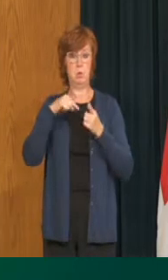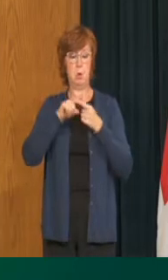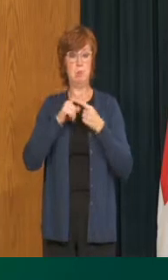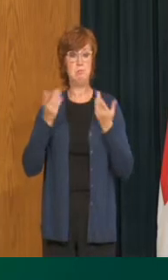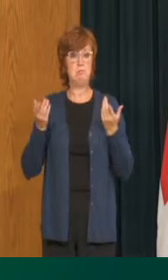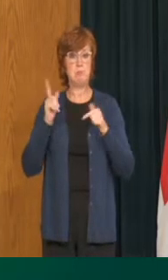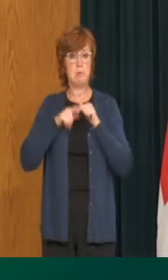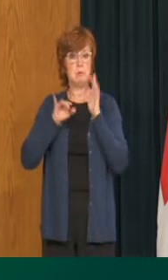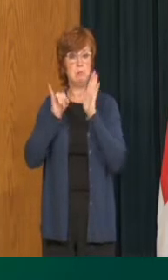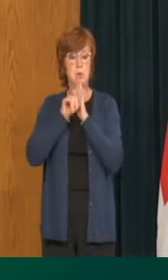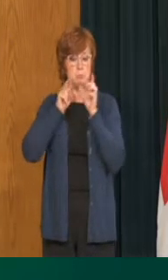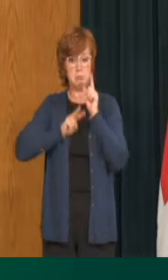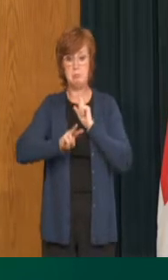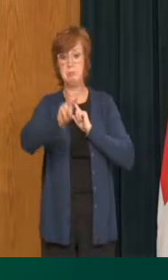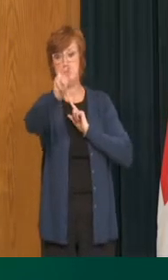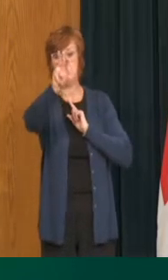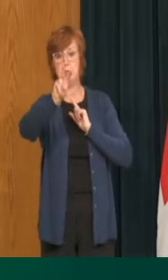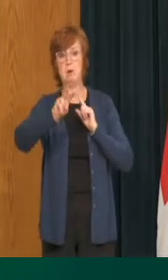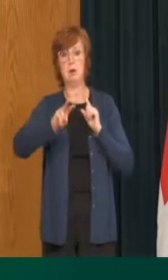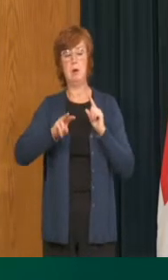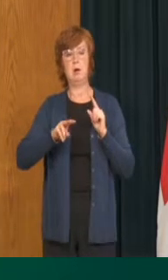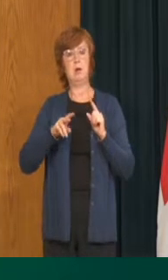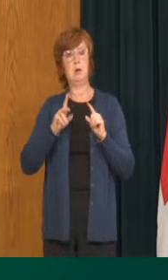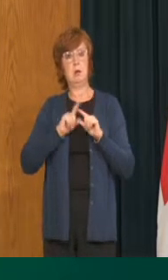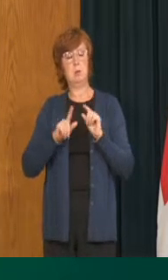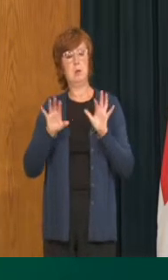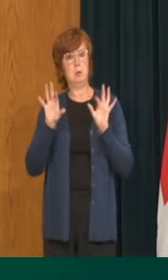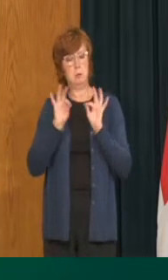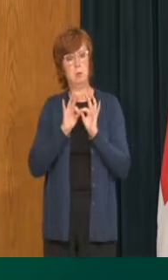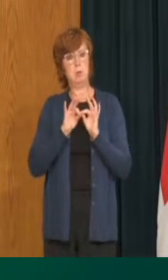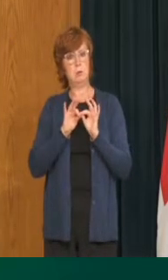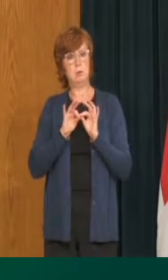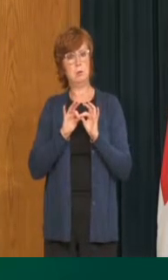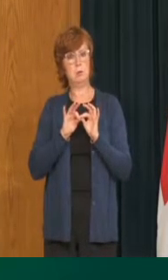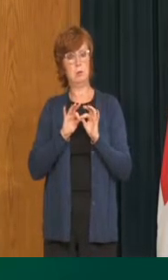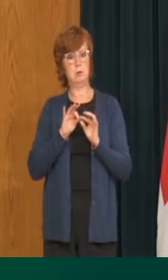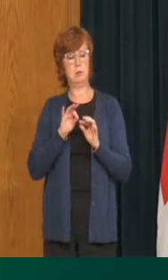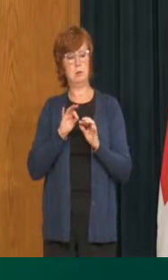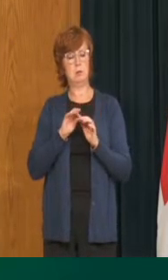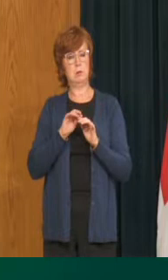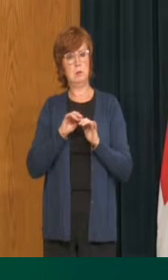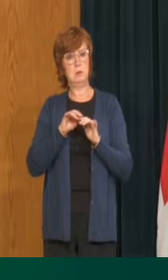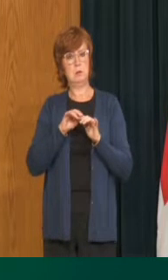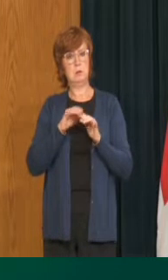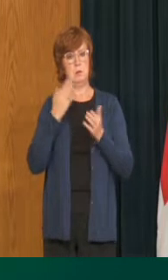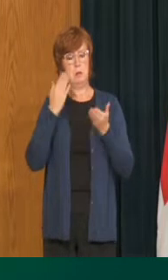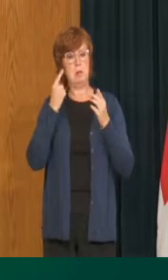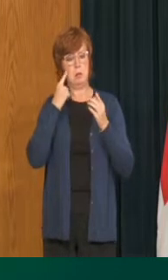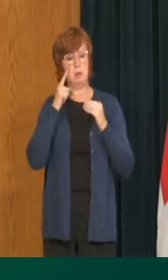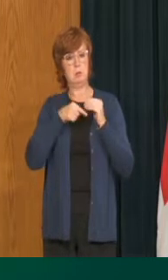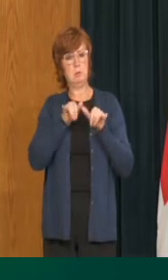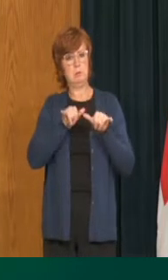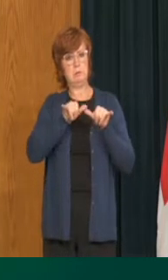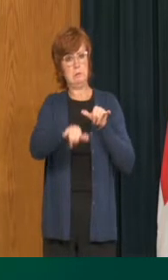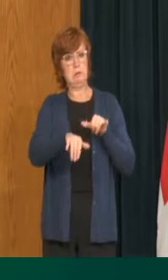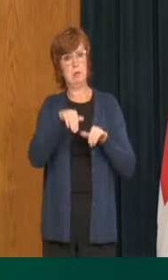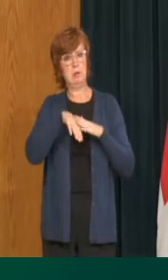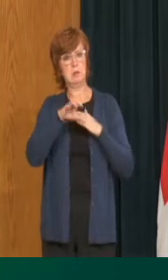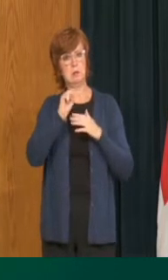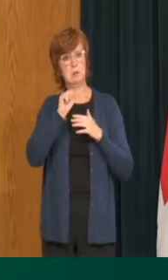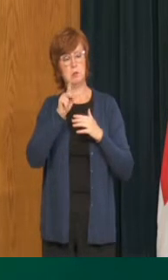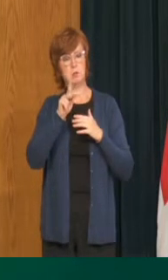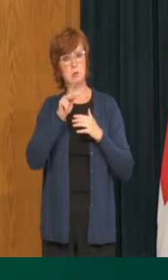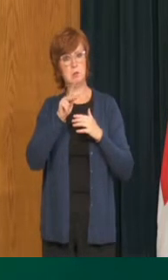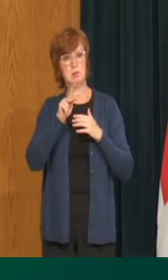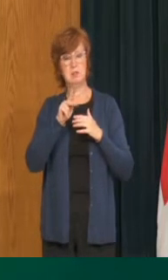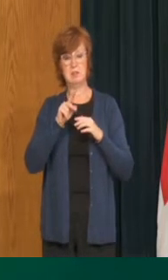neighboring provinces, and so if it isn't absolutely necessary to leave, you should reconsider and maybe stay put at home here. If you